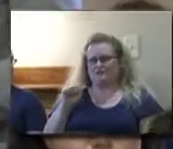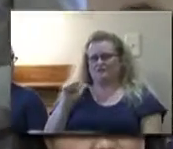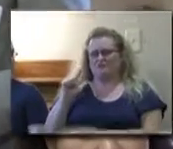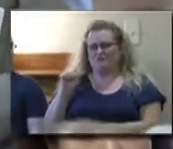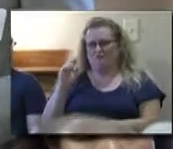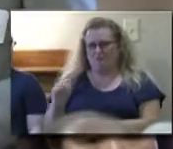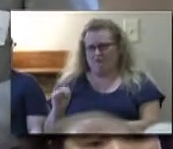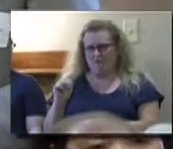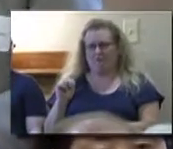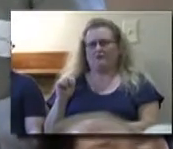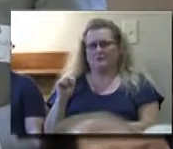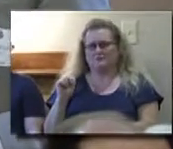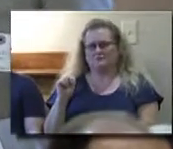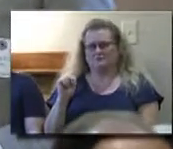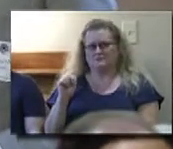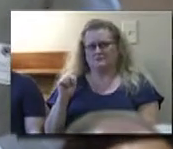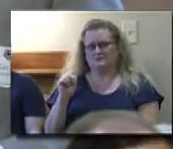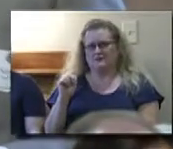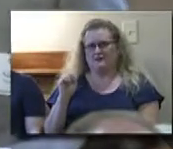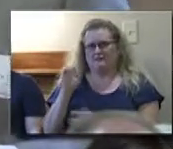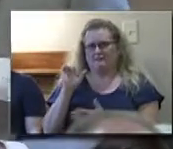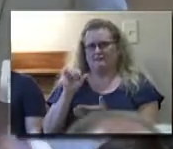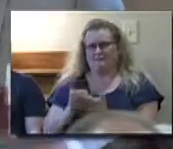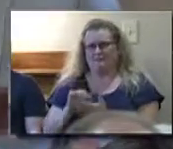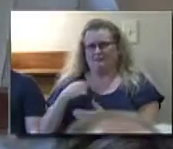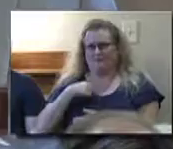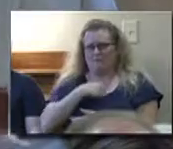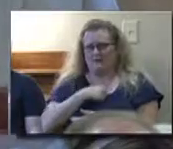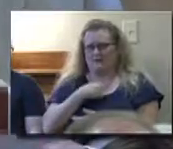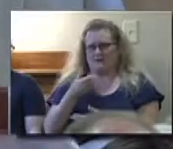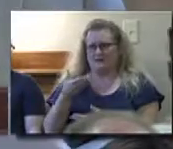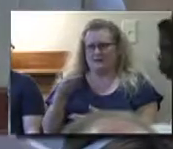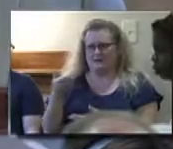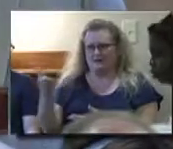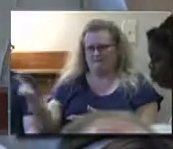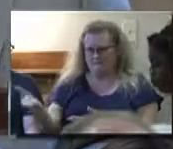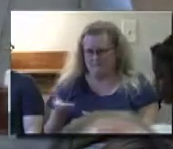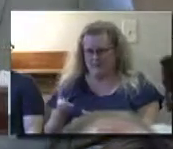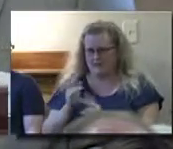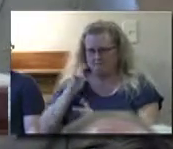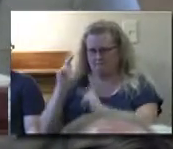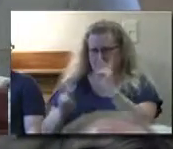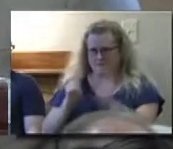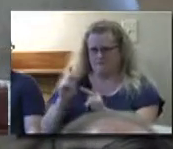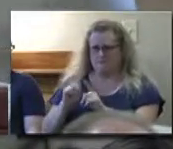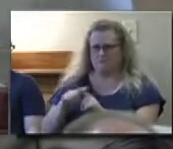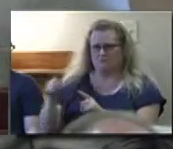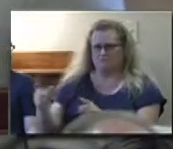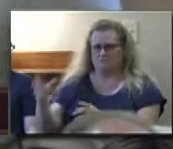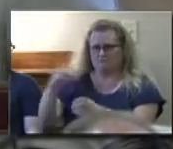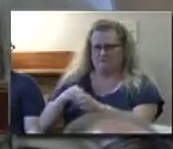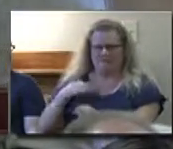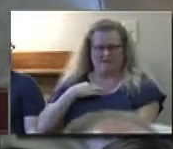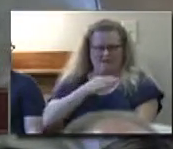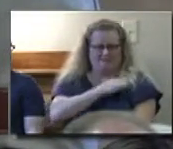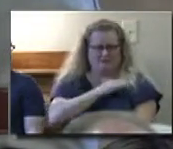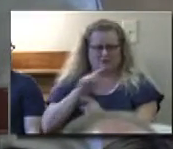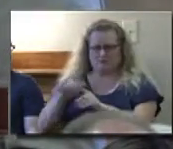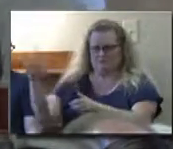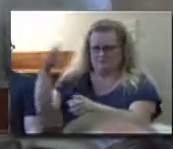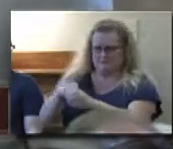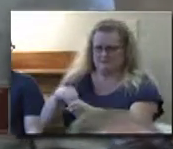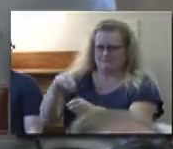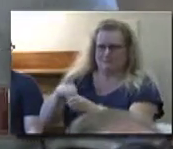way, in that we invite individuals to participate, faculty to participate